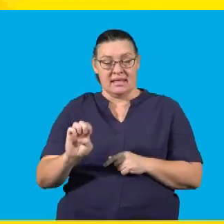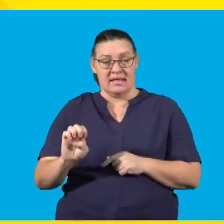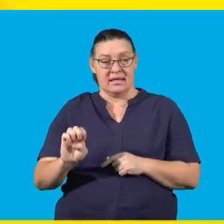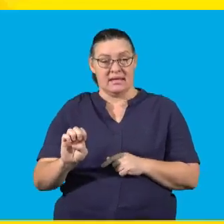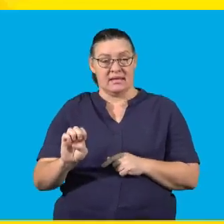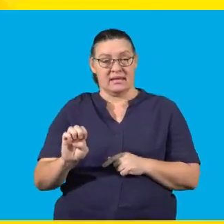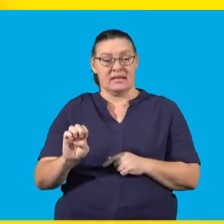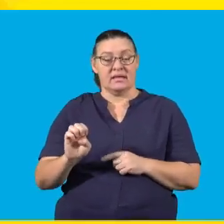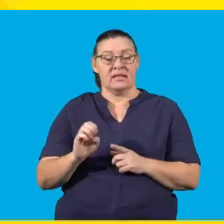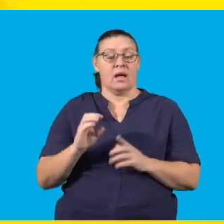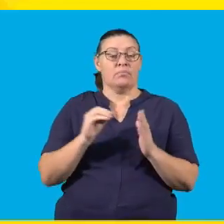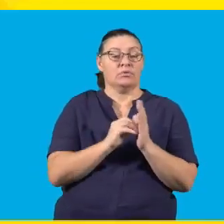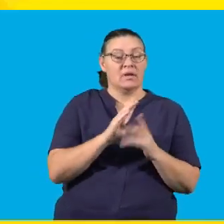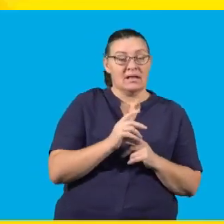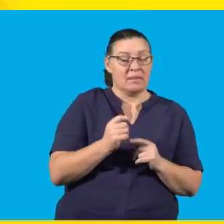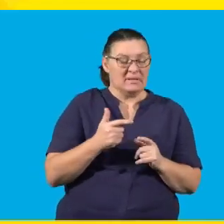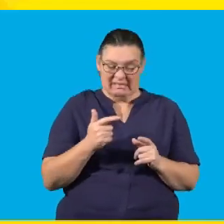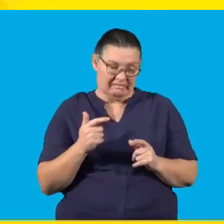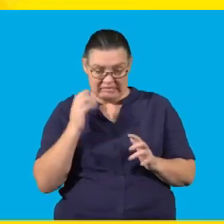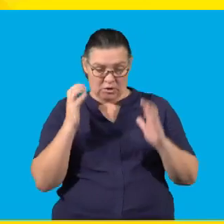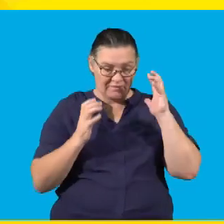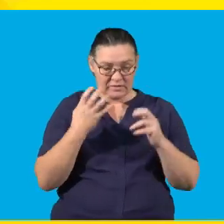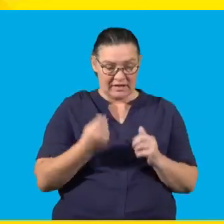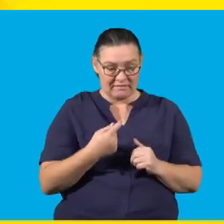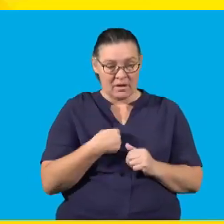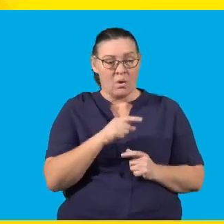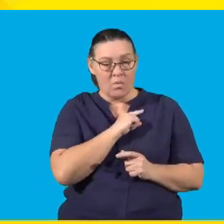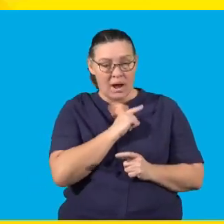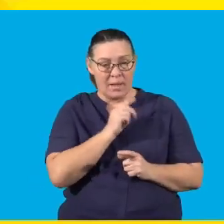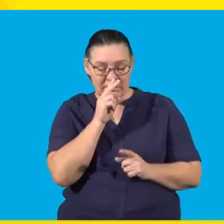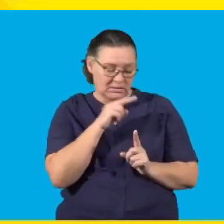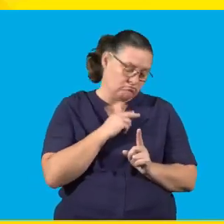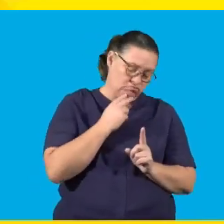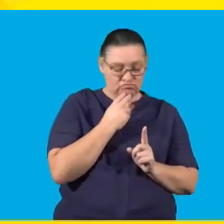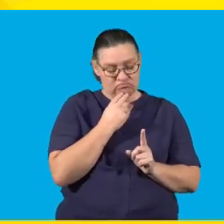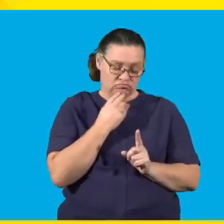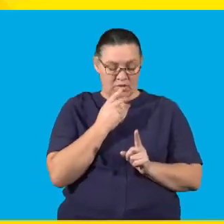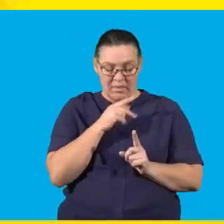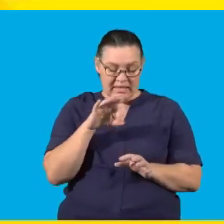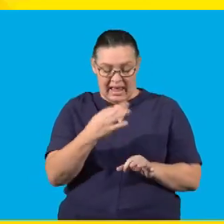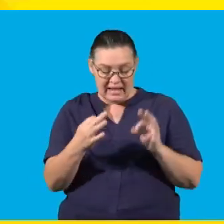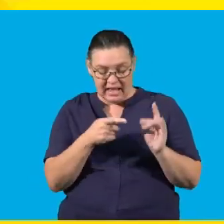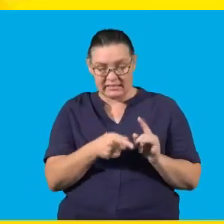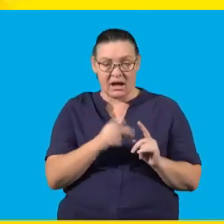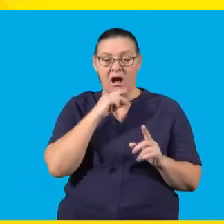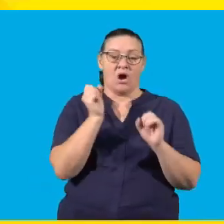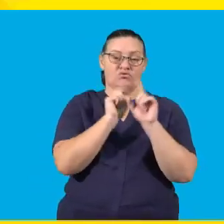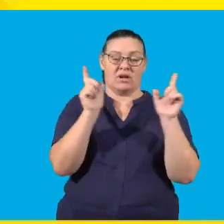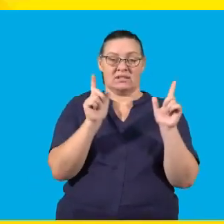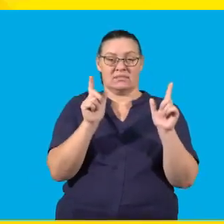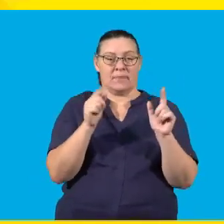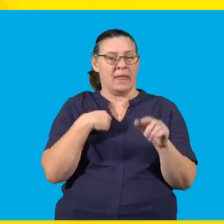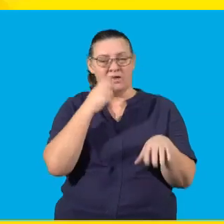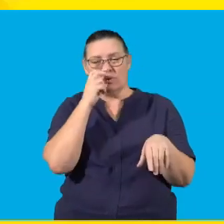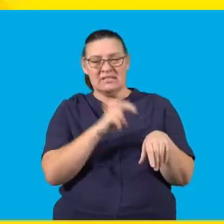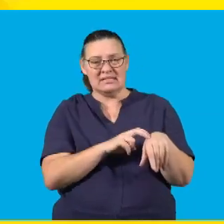BE, you see they've put B there because it gets a little bit confusing, but you need to look around that and you need to analyze the question and realize, well,